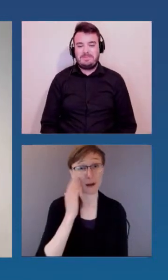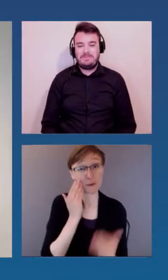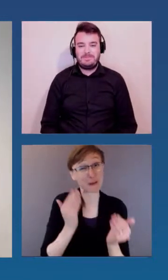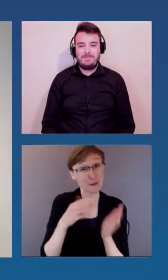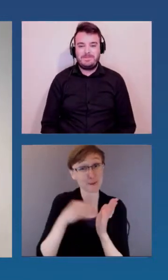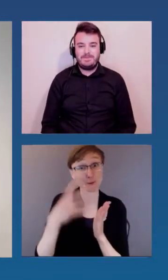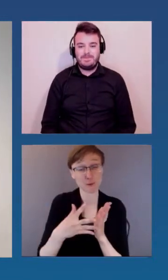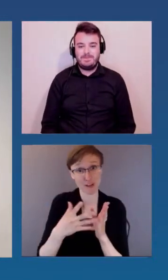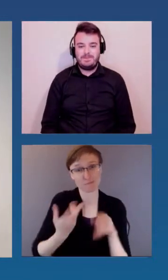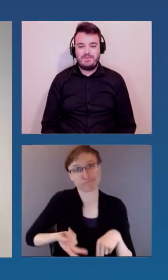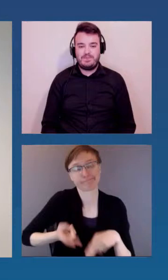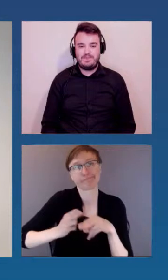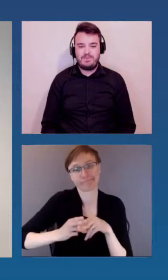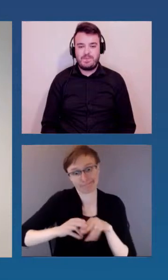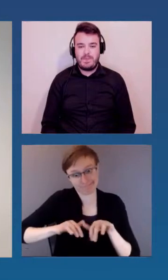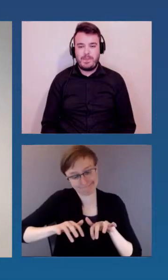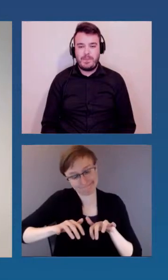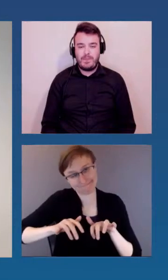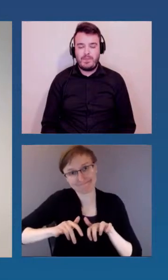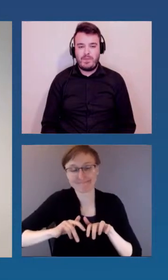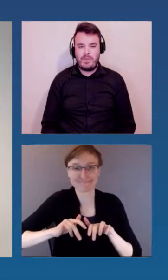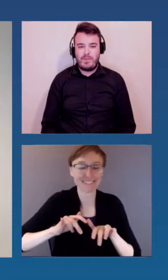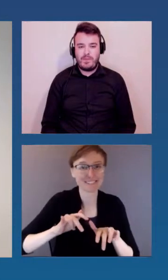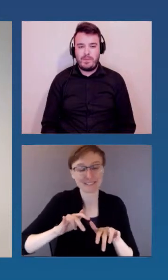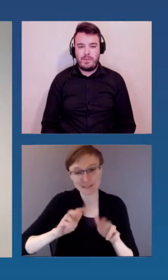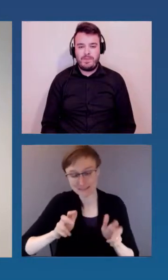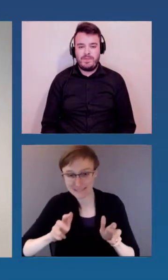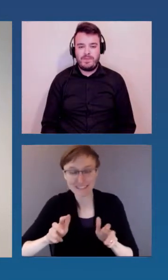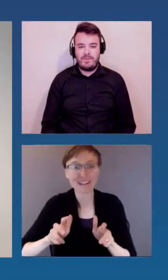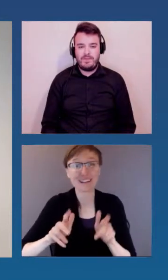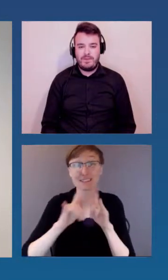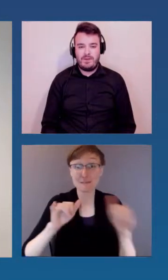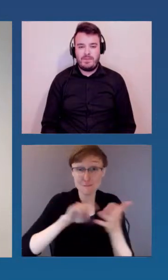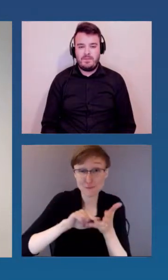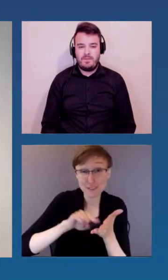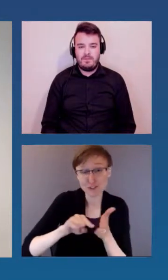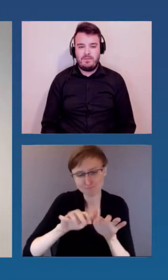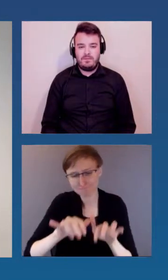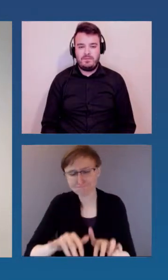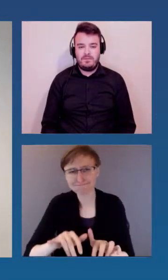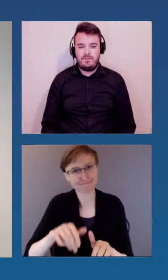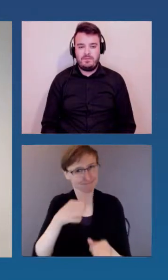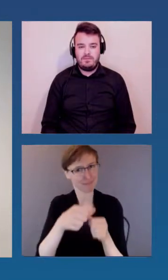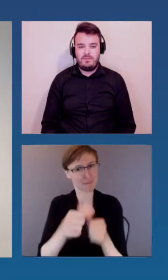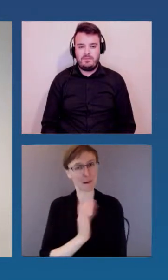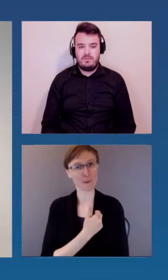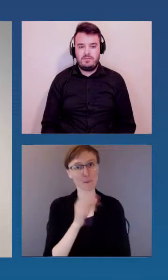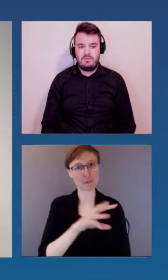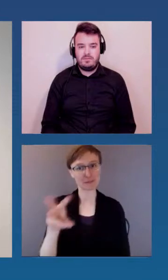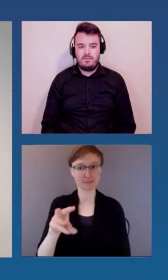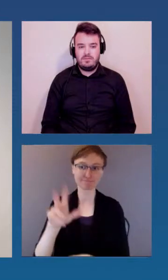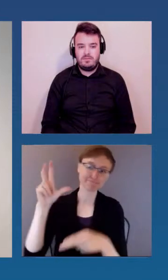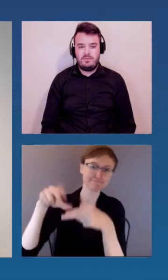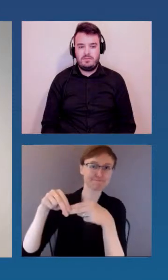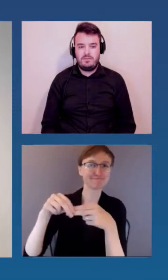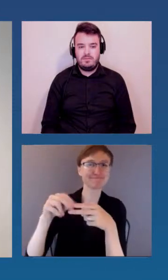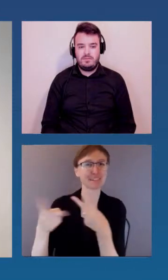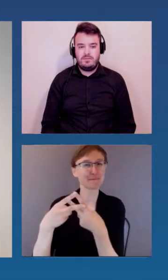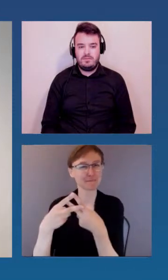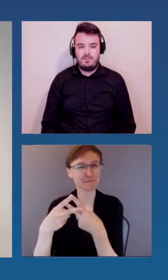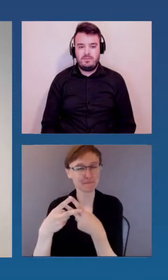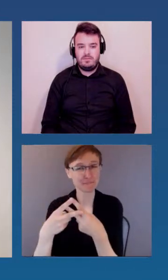communicate. We are engaged as well on the environments in residences and looking at